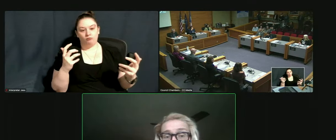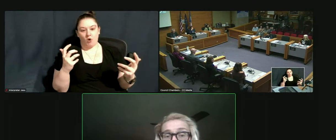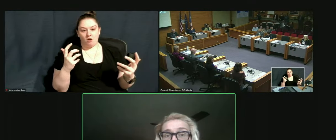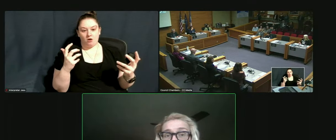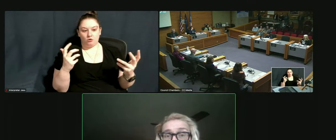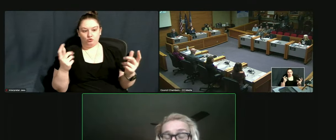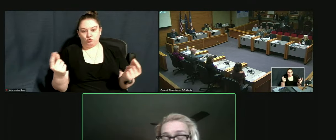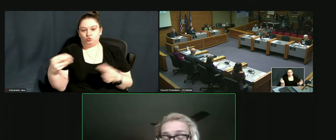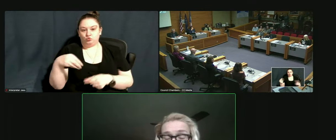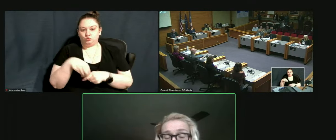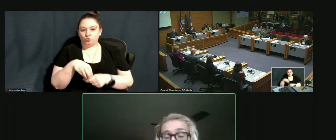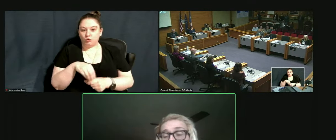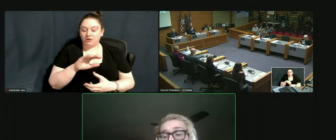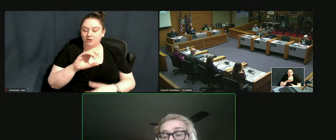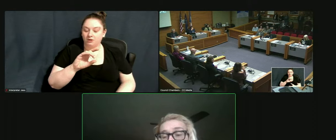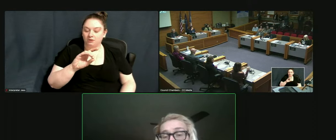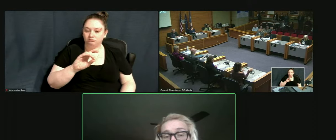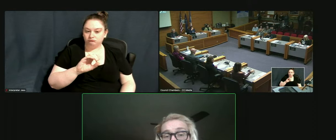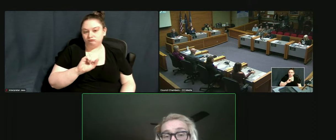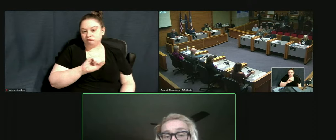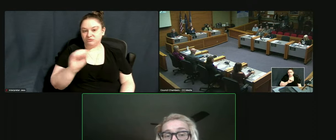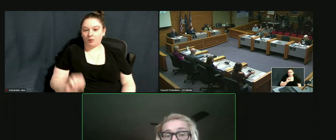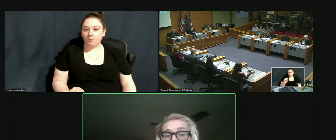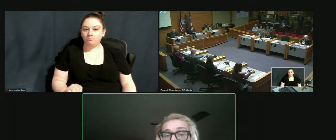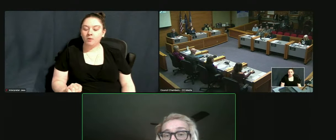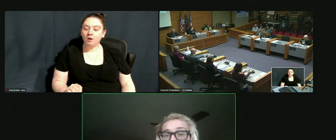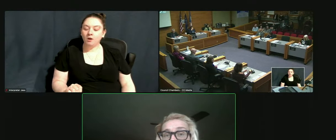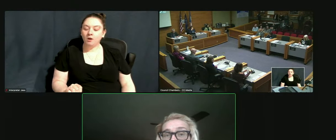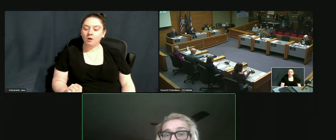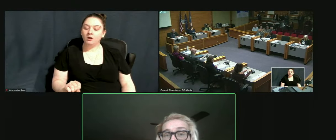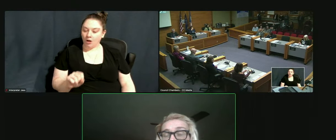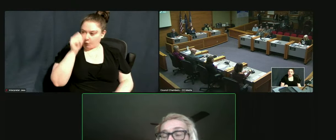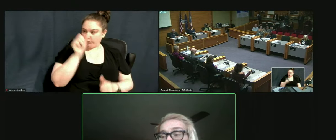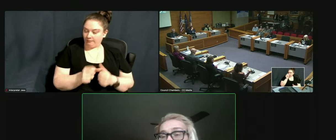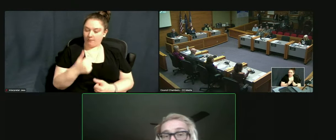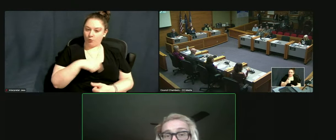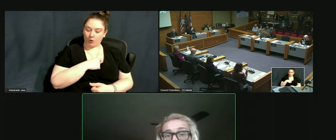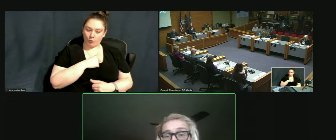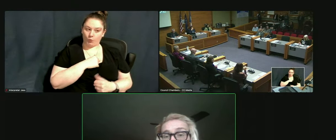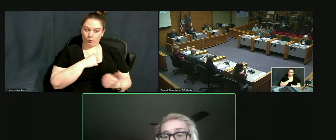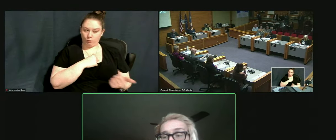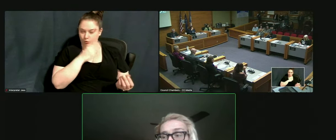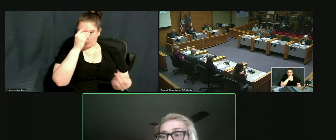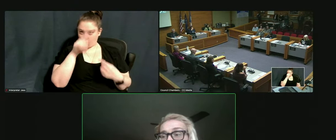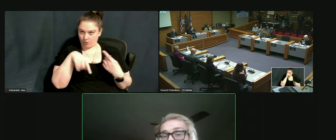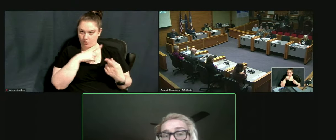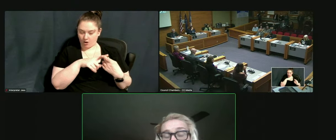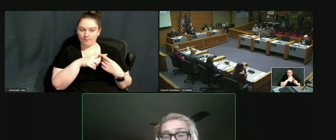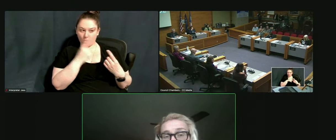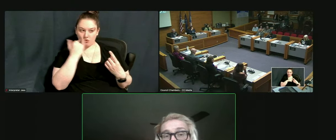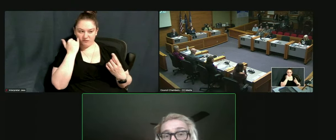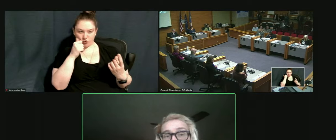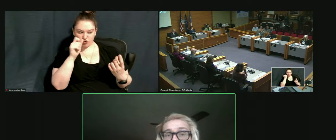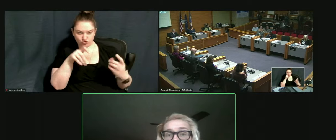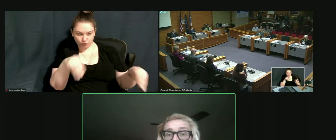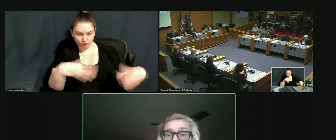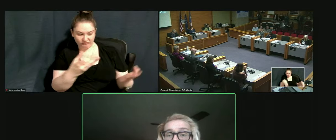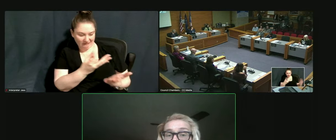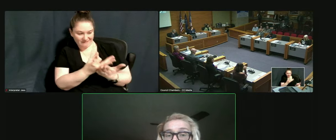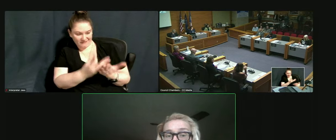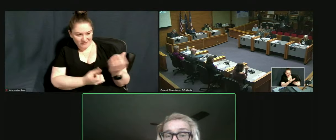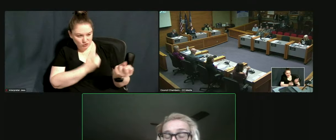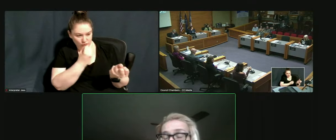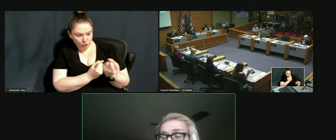as I recall, I remember when the vote came to council for us to provide a little financial support towards making this hotel